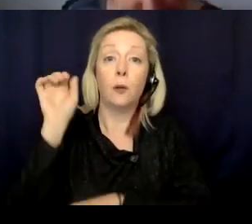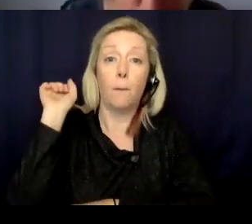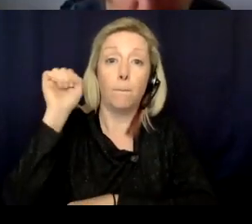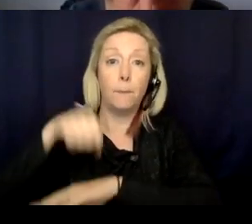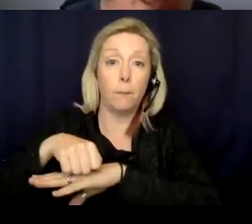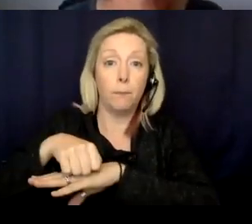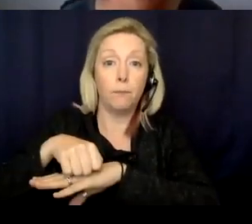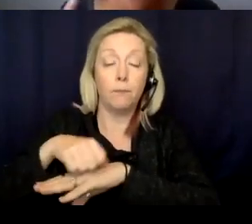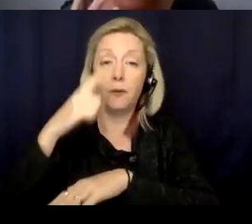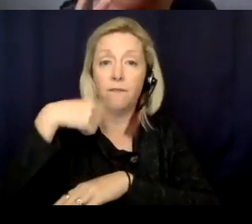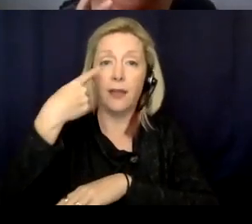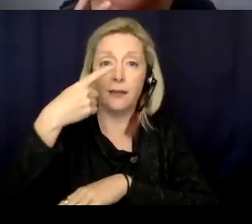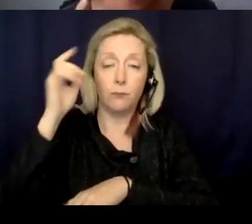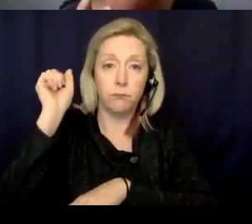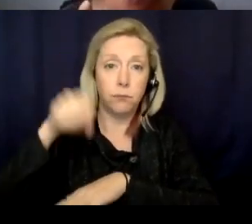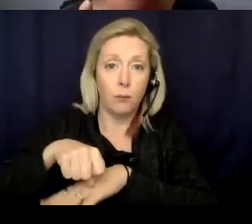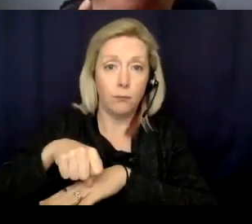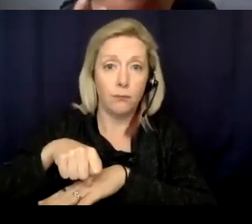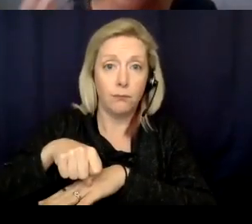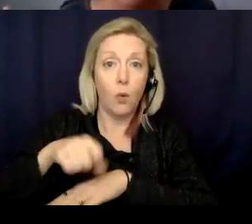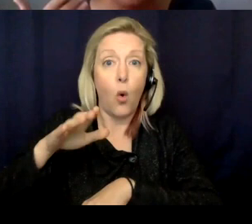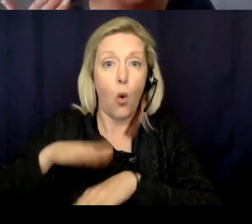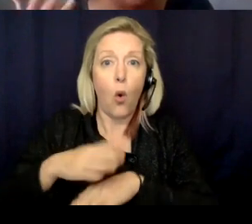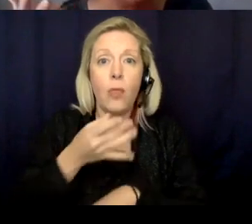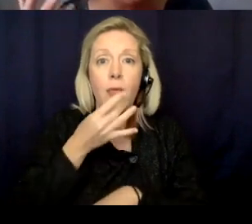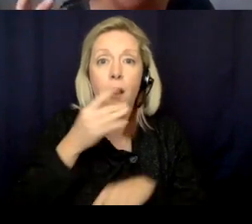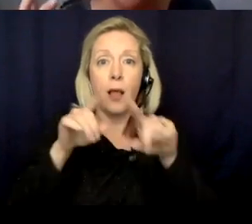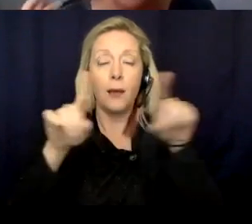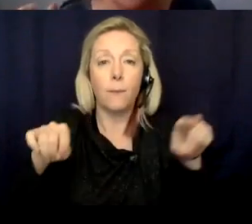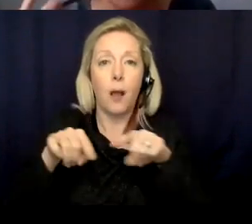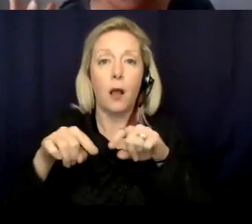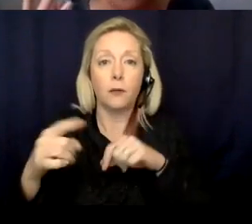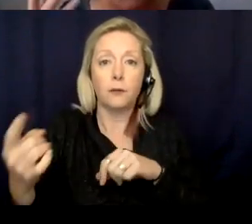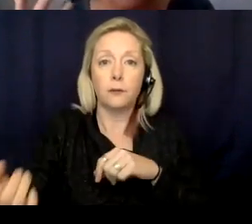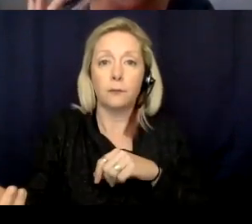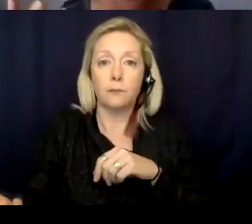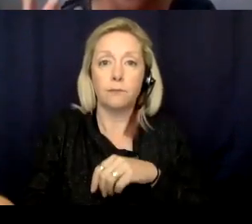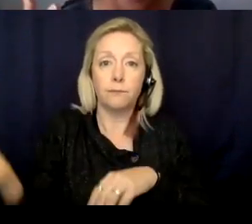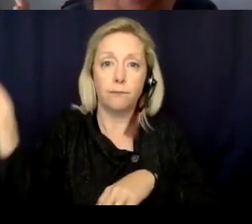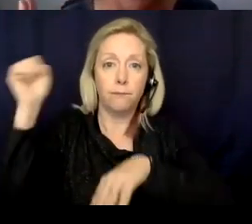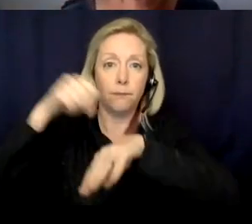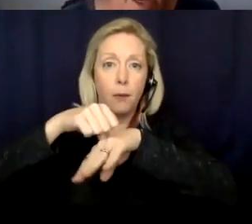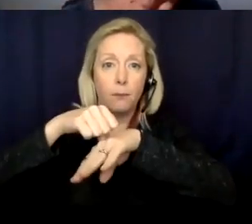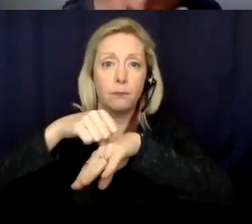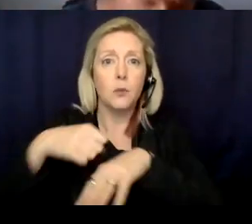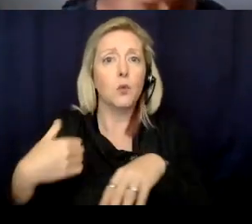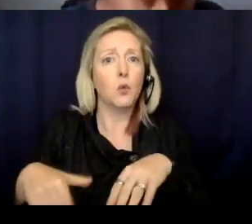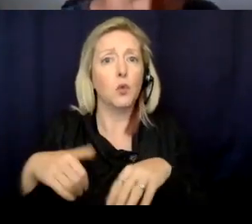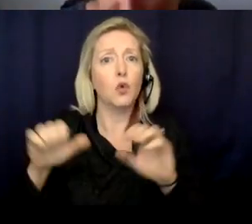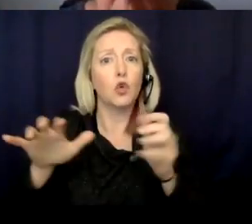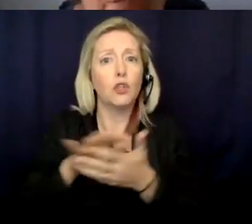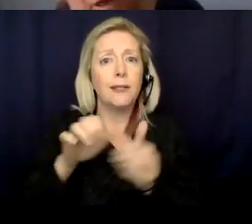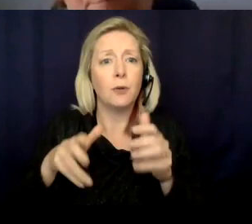oh, first of all, she's staring into that light box and she didn't have a whole lot of vision. So we sure didn't want that happening. Plus she